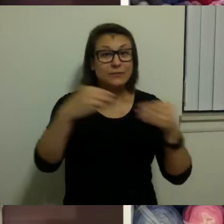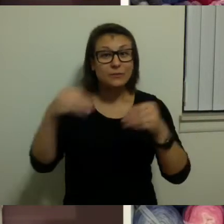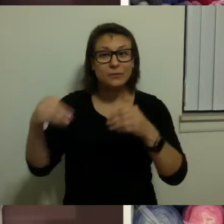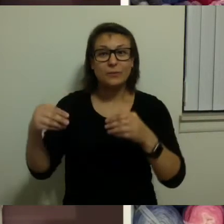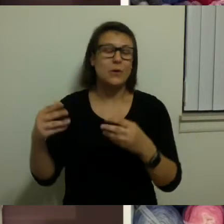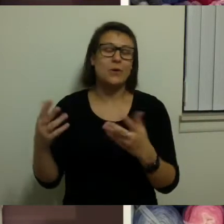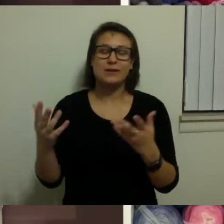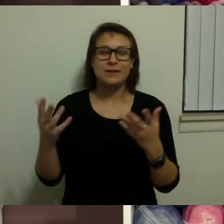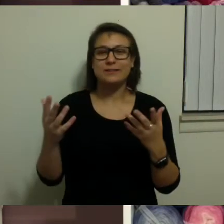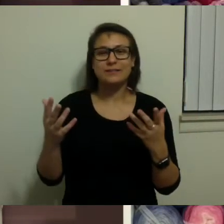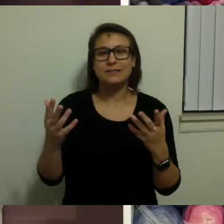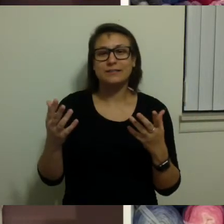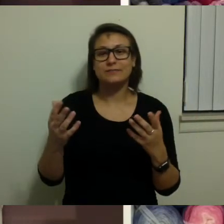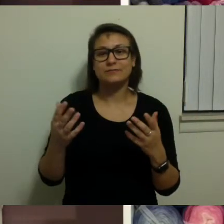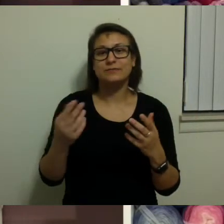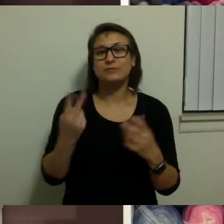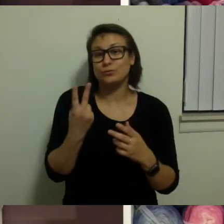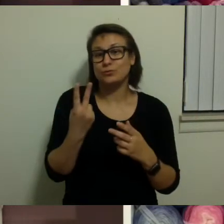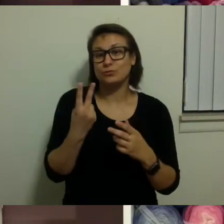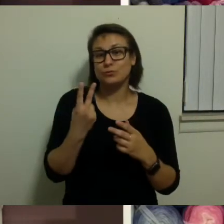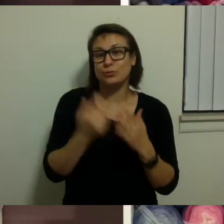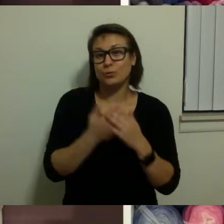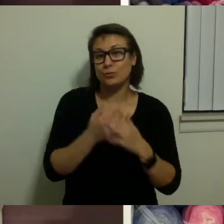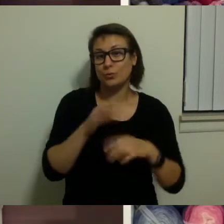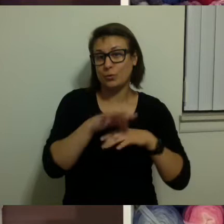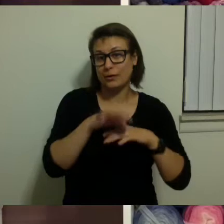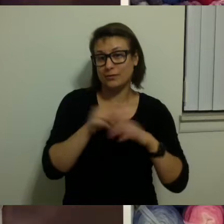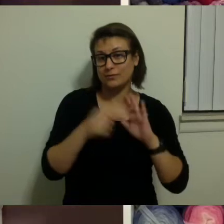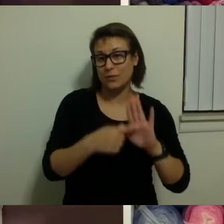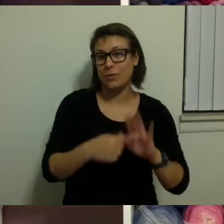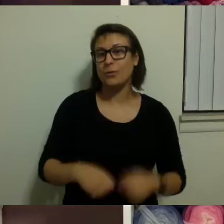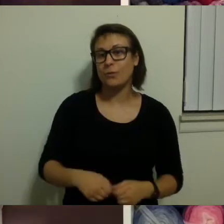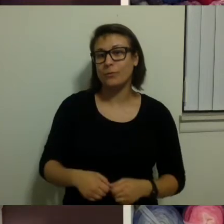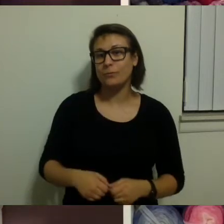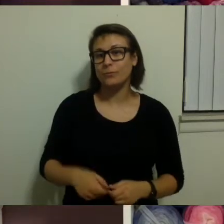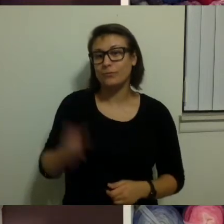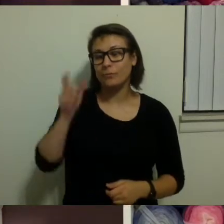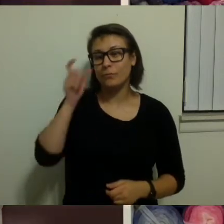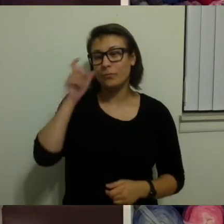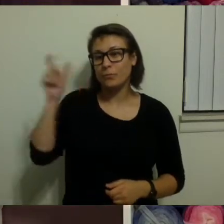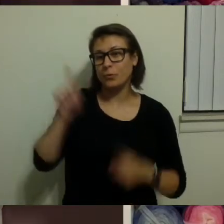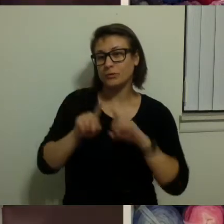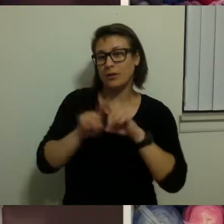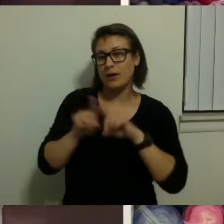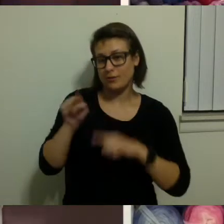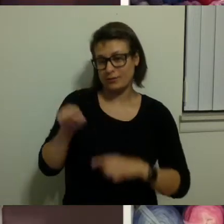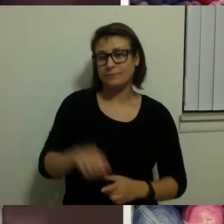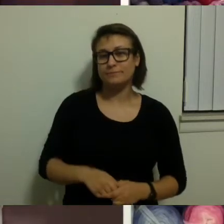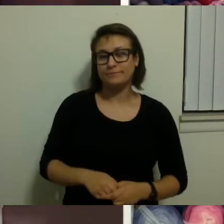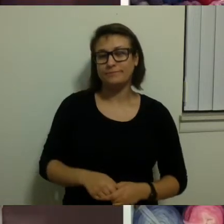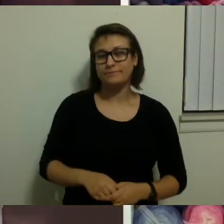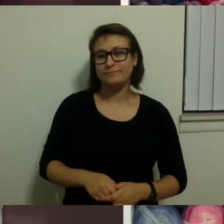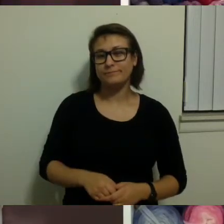marketplace goodness and everything. I got a couple of new rings I can show you. So I got this ring. It's a moon and a star.